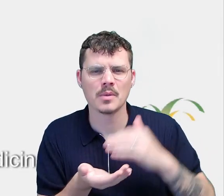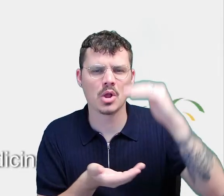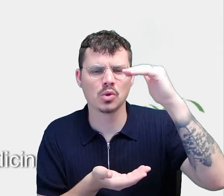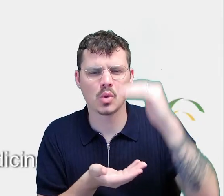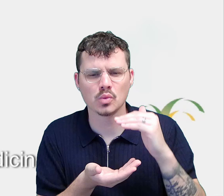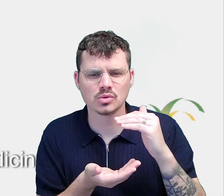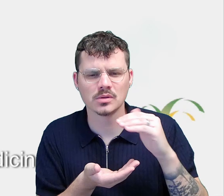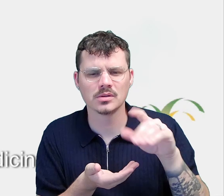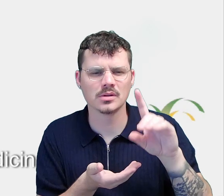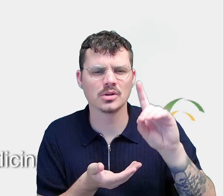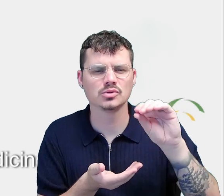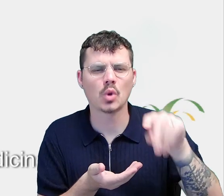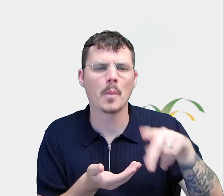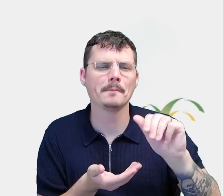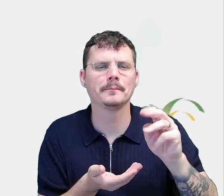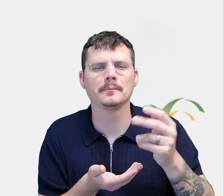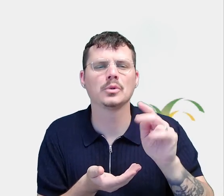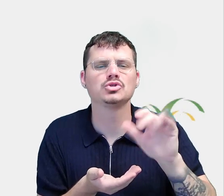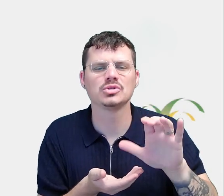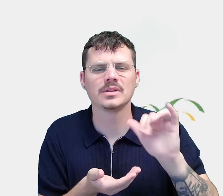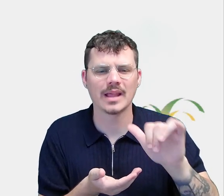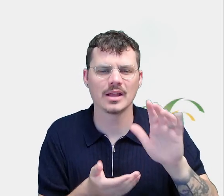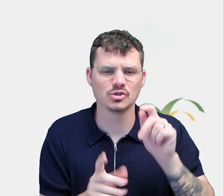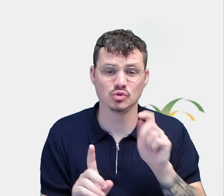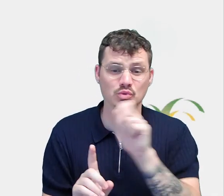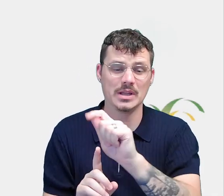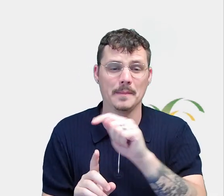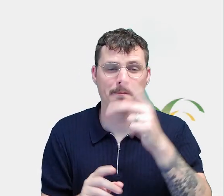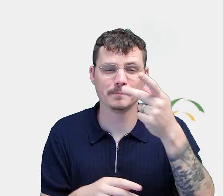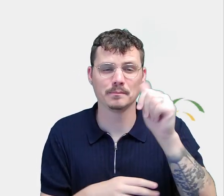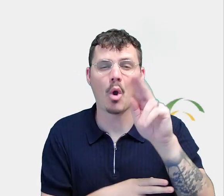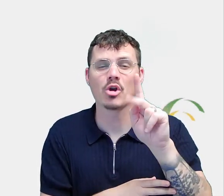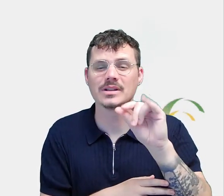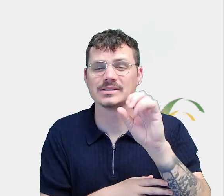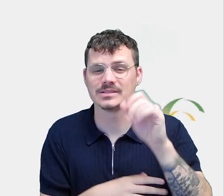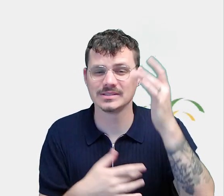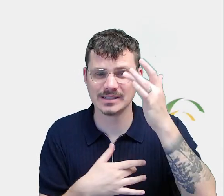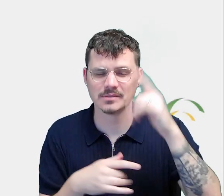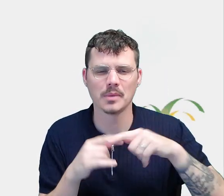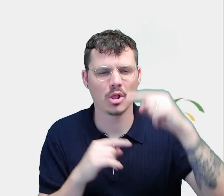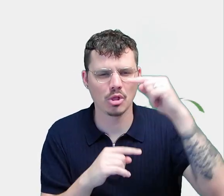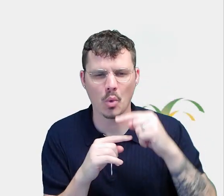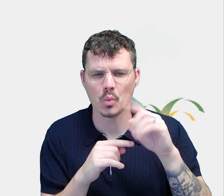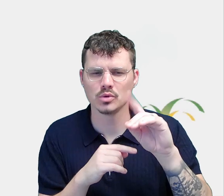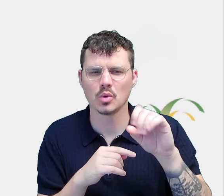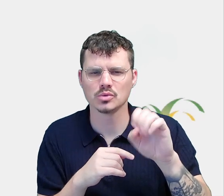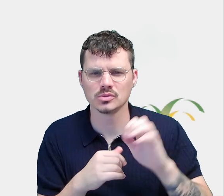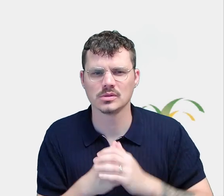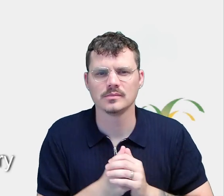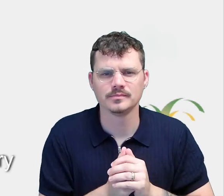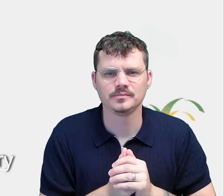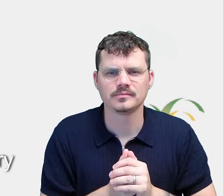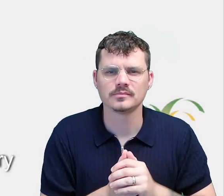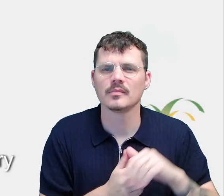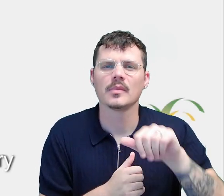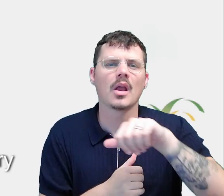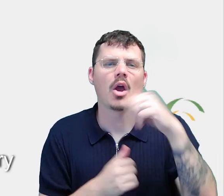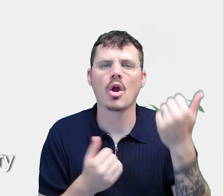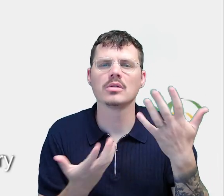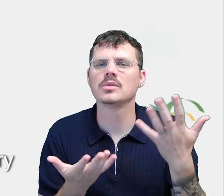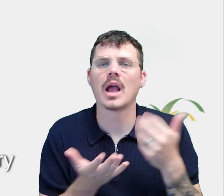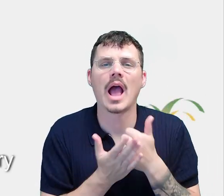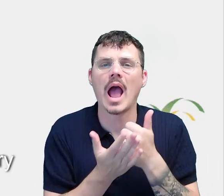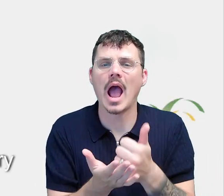low-dose dopaminergics, medicines that treat Parkinson's disease, but at much lower doses. Other